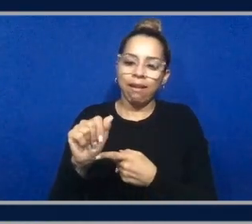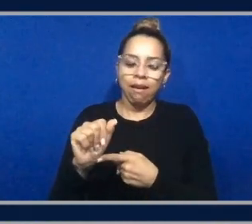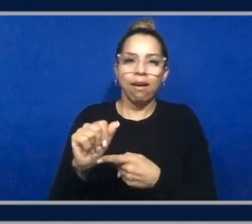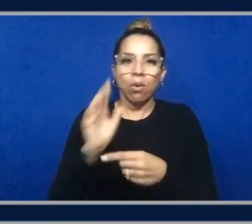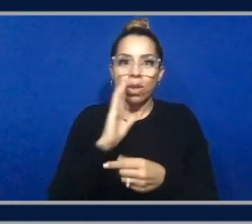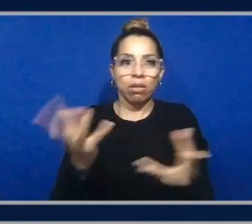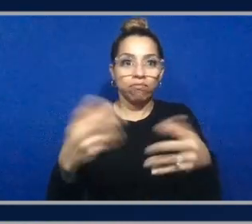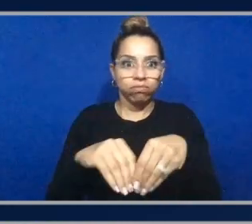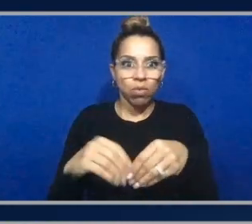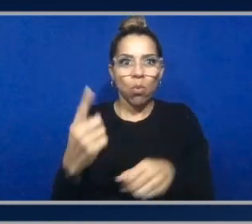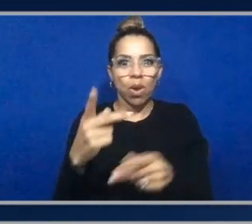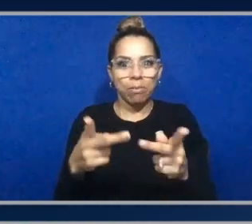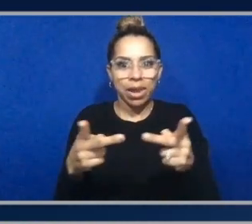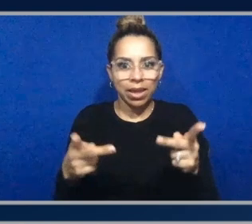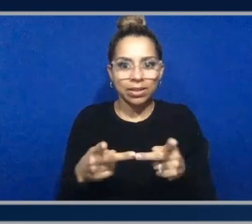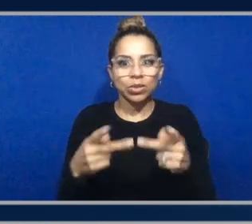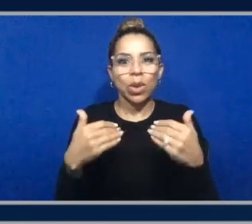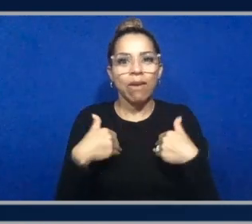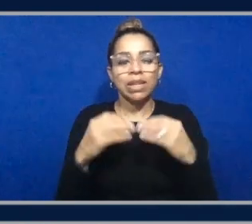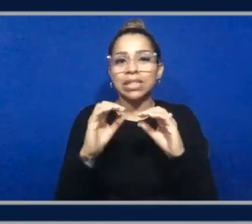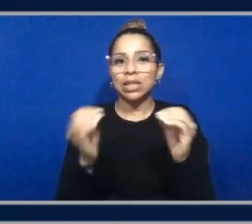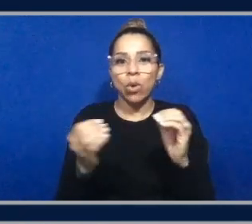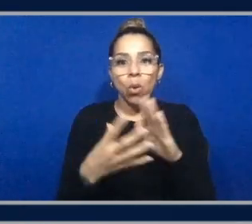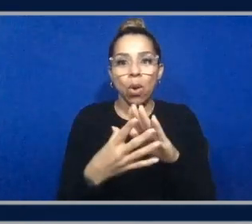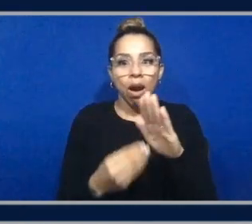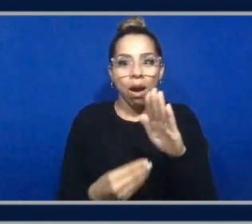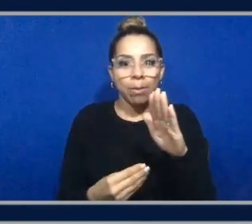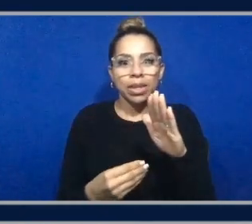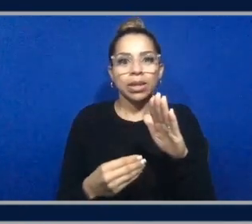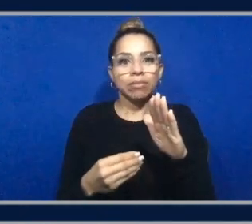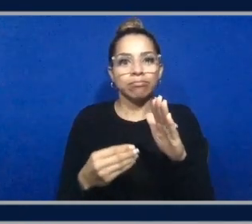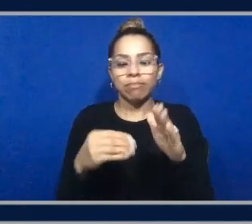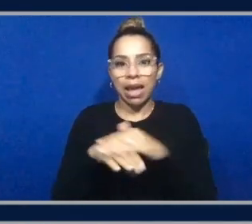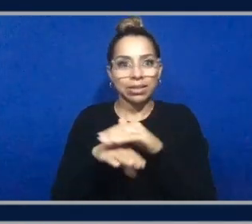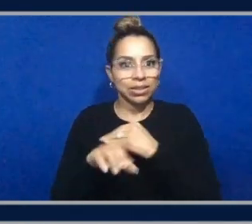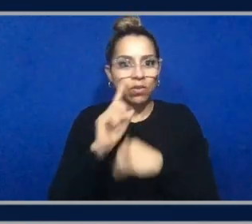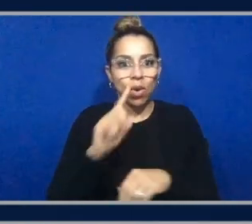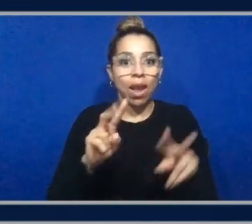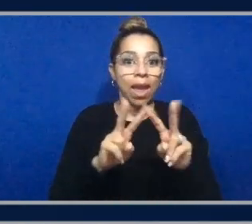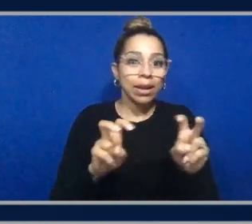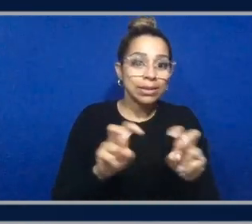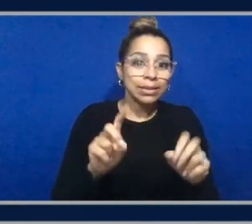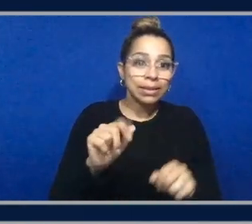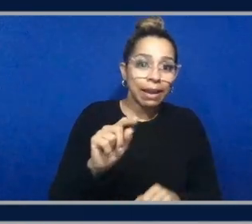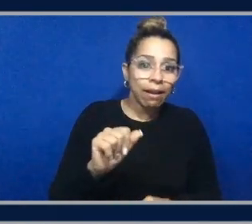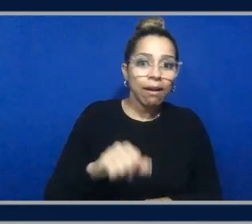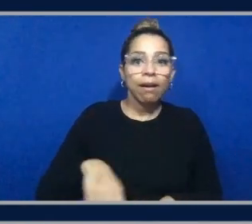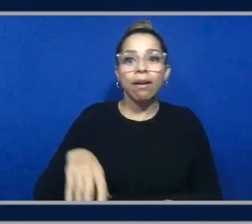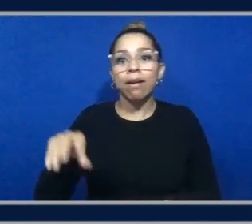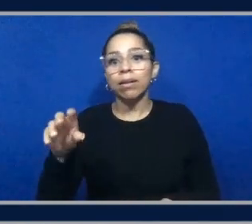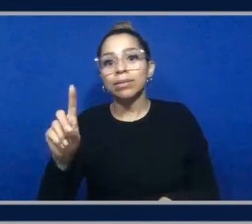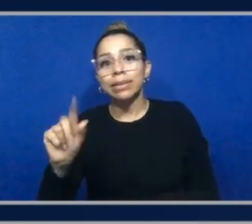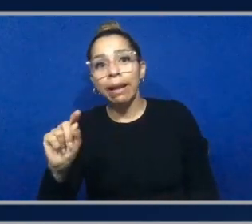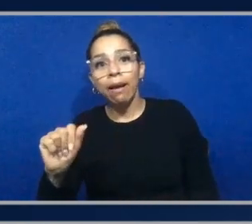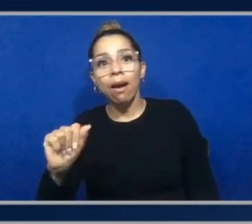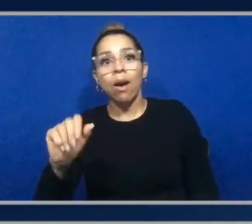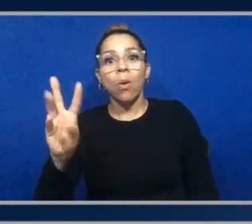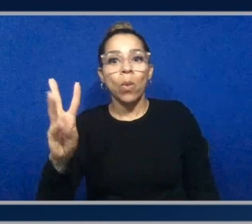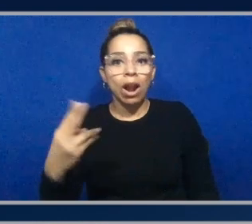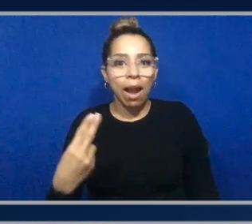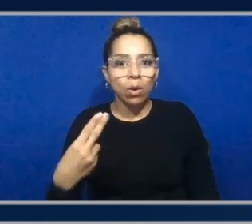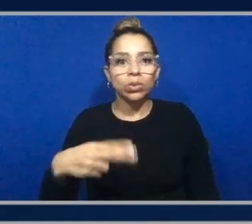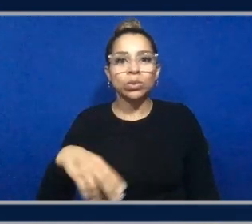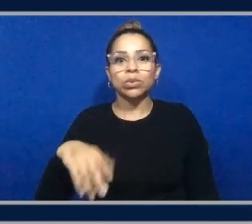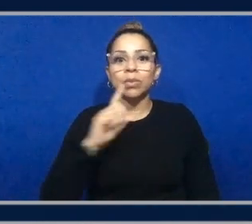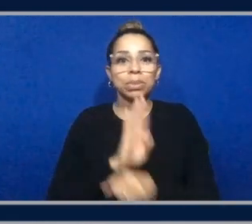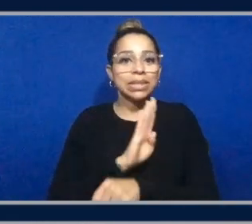zero copy nature to how you access your analytics data and data for your data warehousing for business intelligence and things like that. Right. And Unified